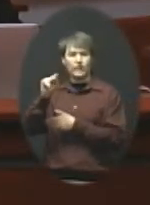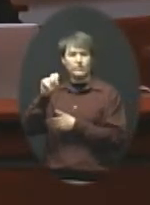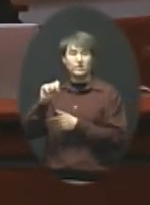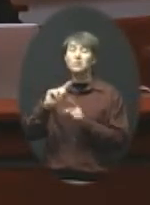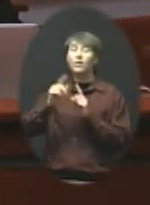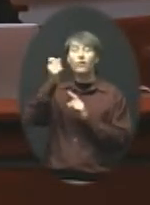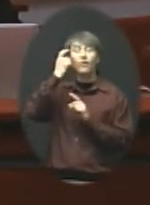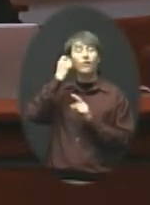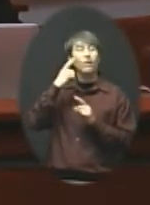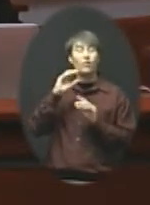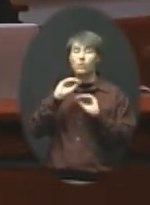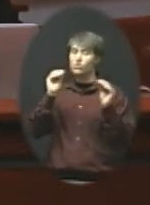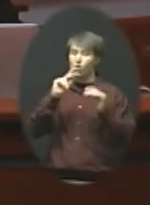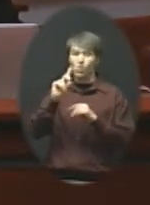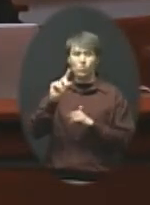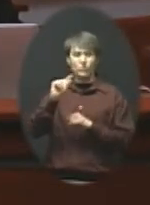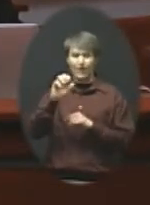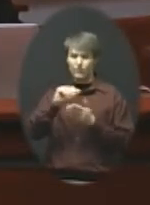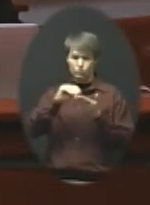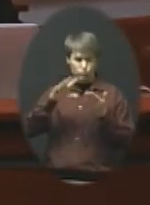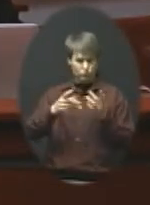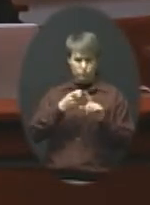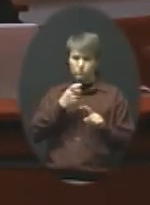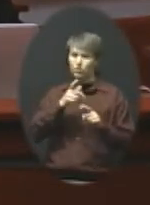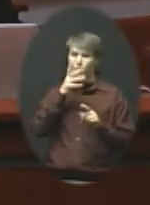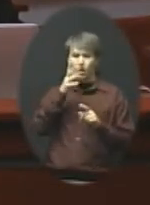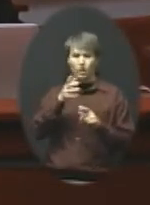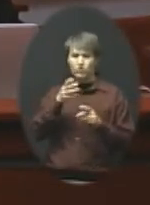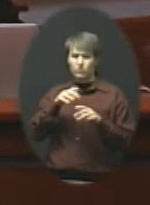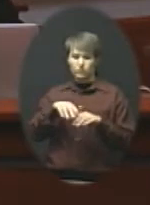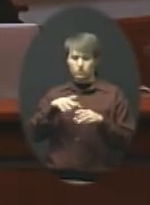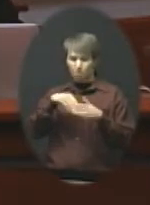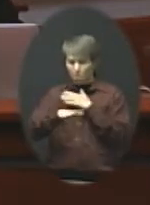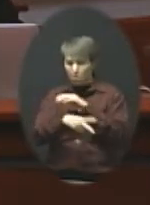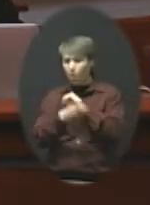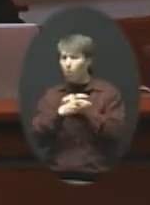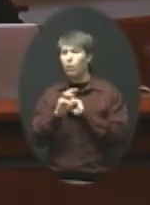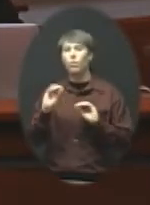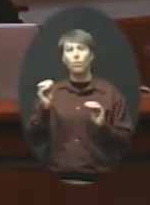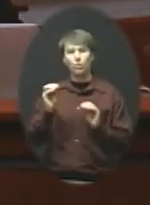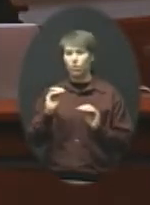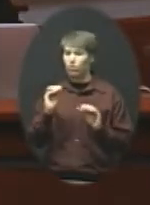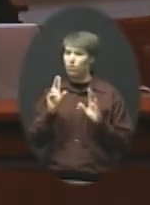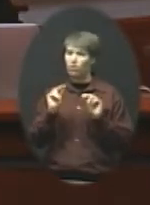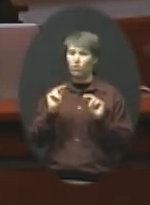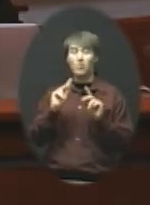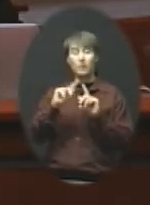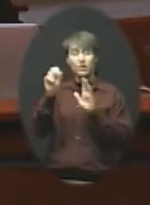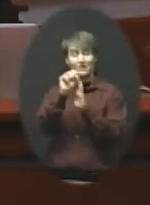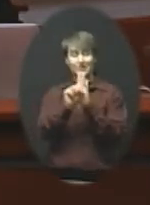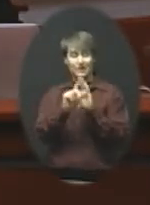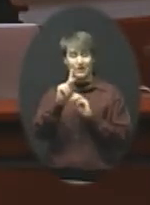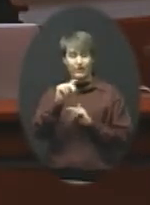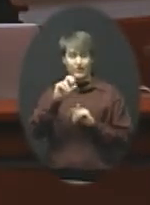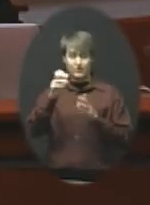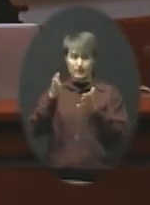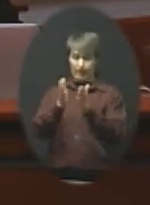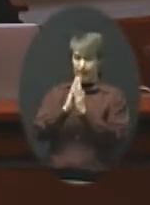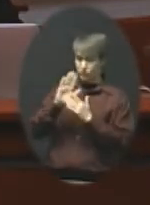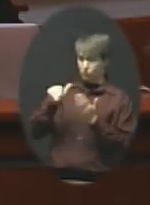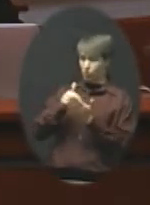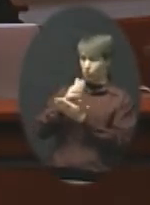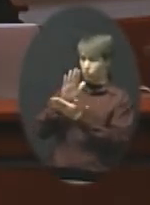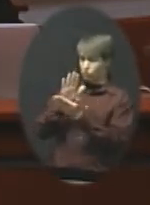at risk in terms of being breached. And so very positive from that standpoint, but the state of Kansas asked all school districts in Kansas to step